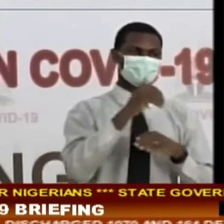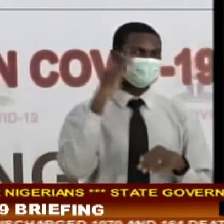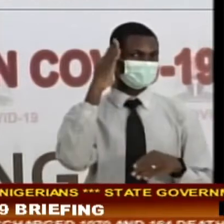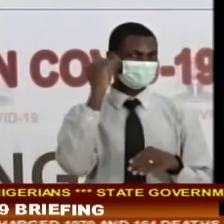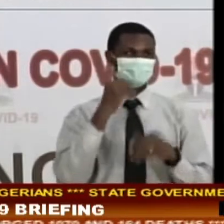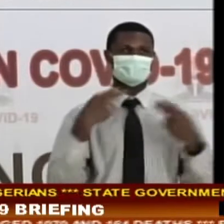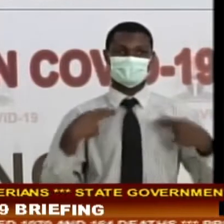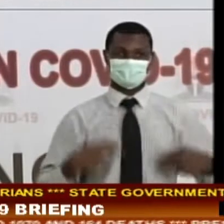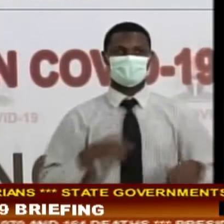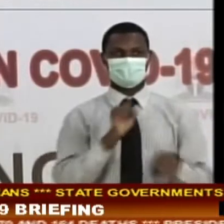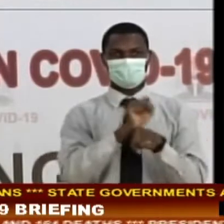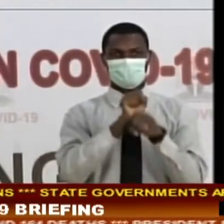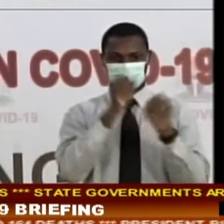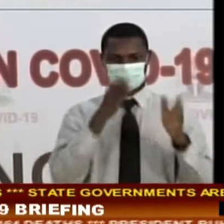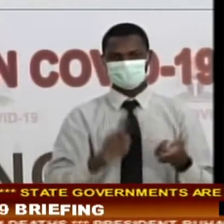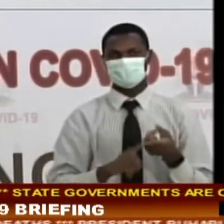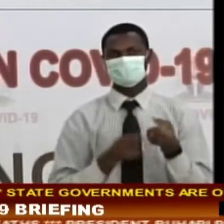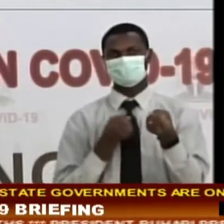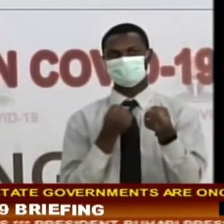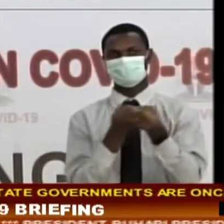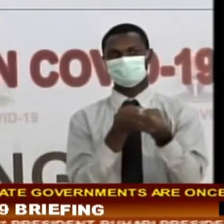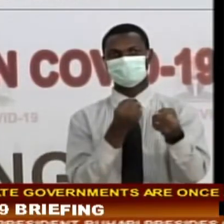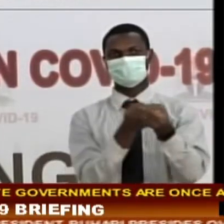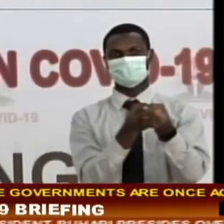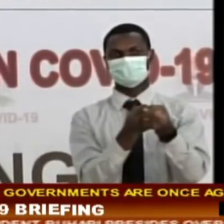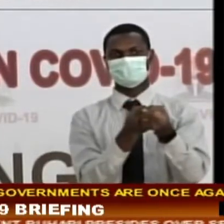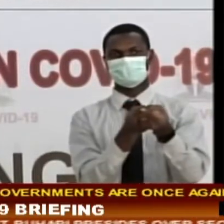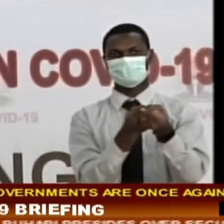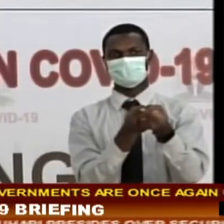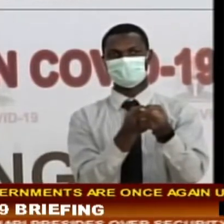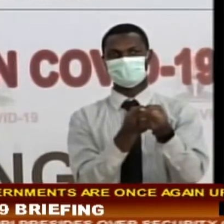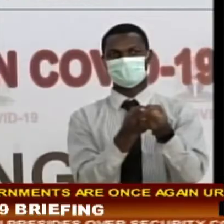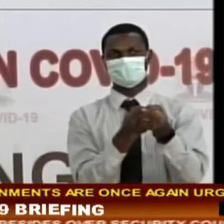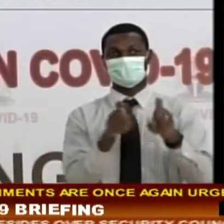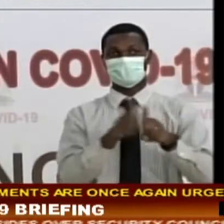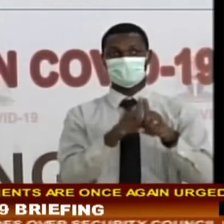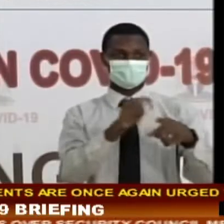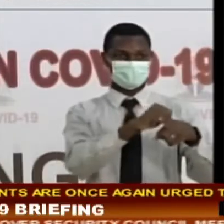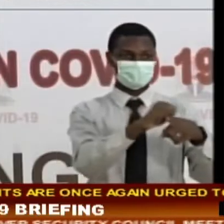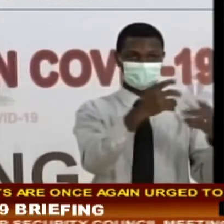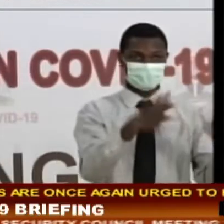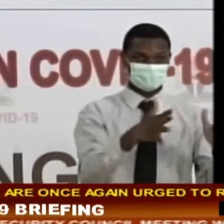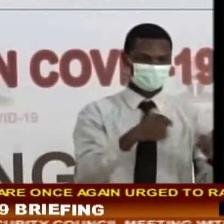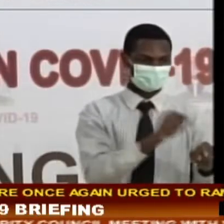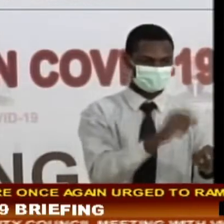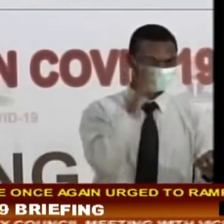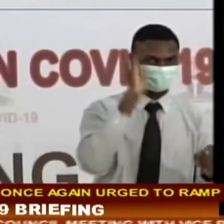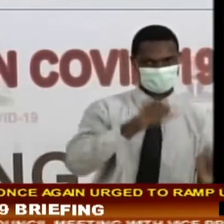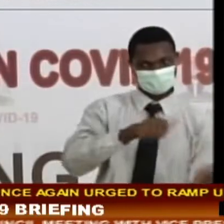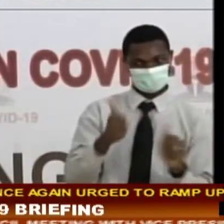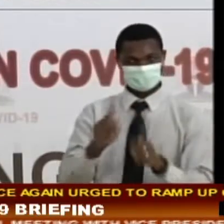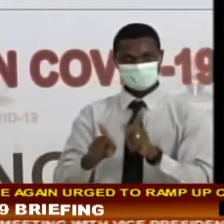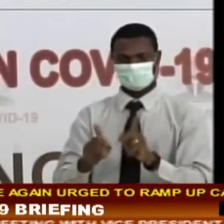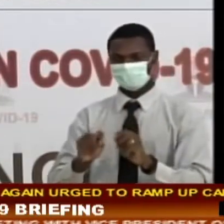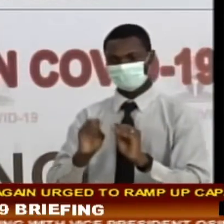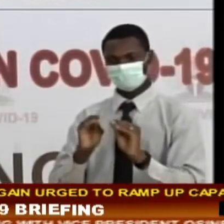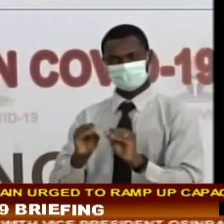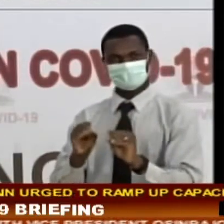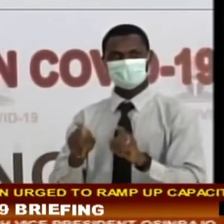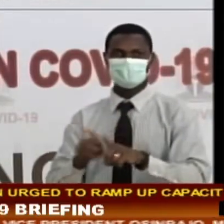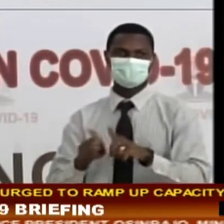to assist the step down training will be a priority in the entire exercise to